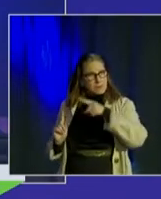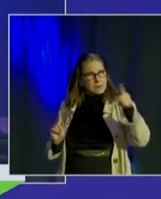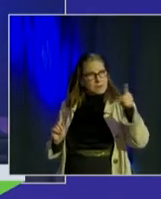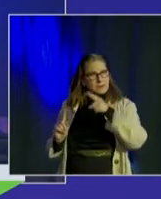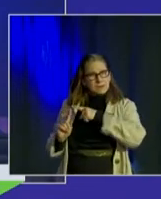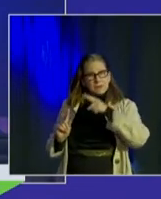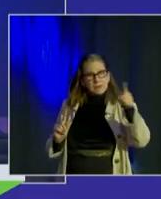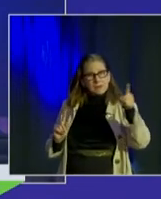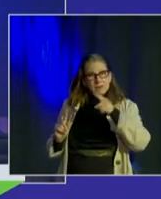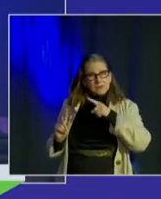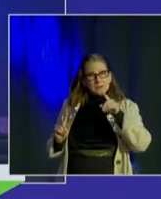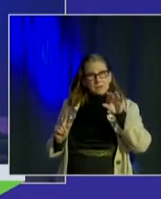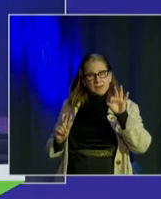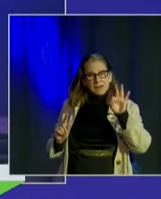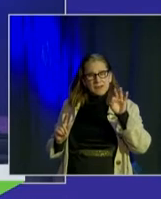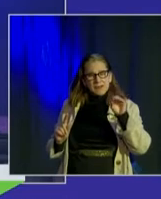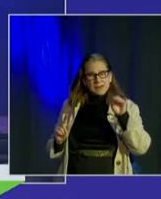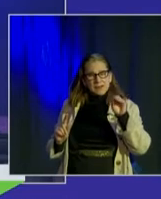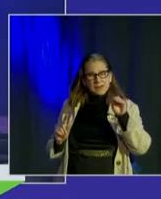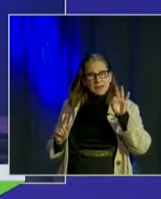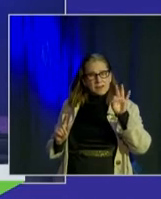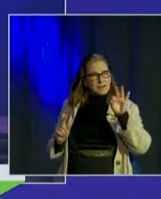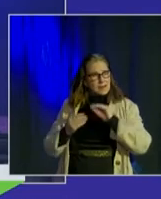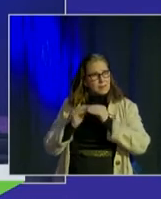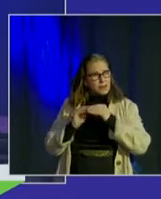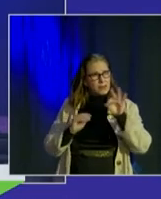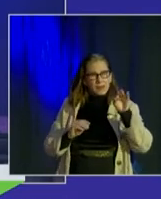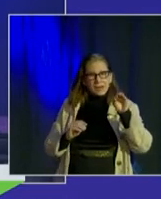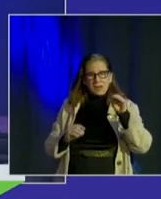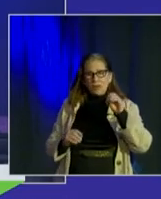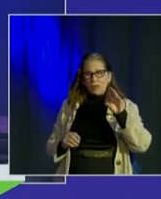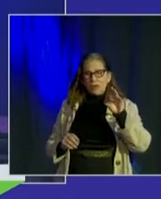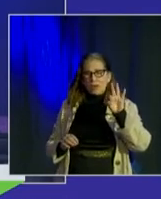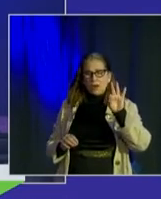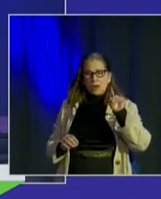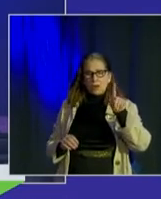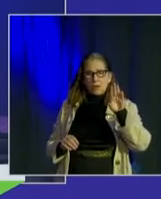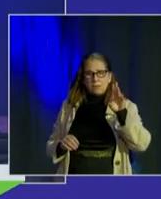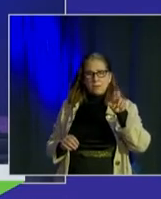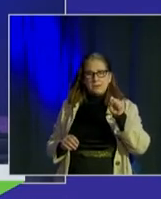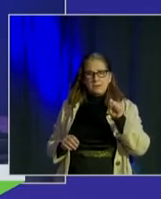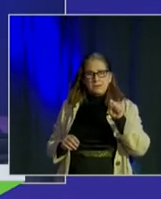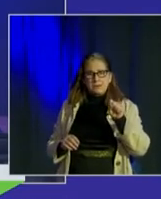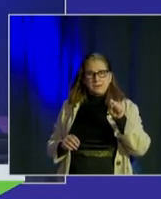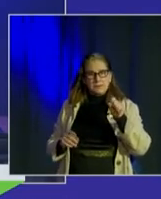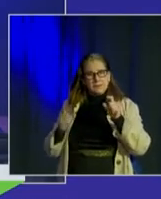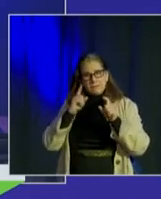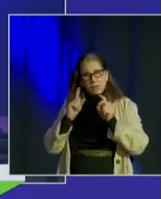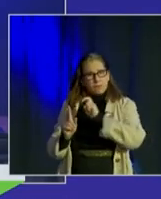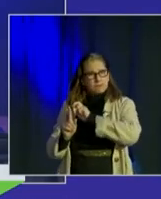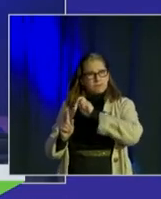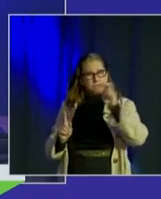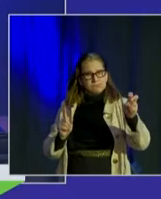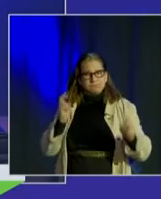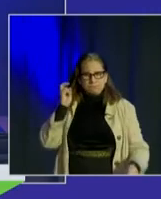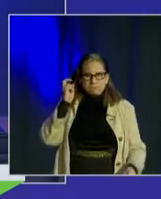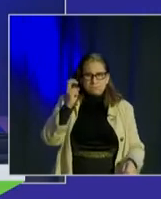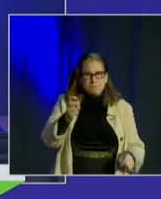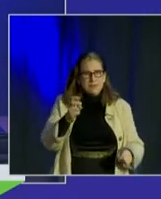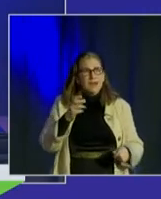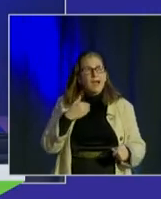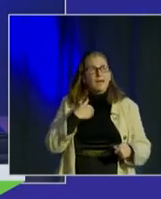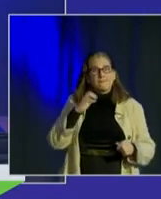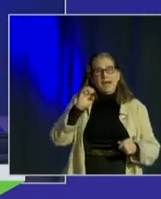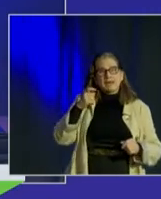91 that you may be referring to as a new route and an express route. And so I think the caller knows, I think I know